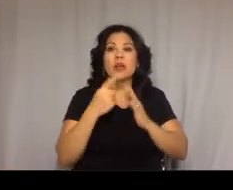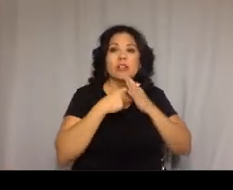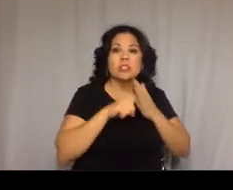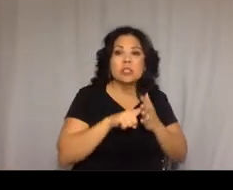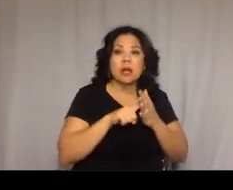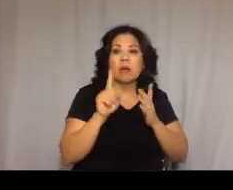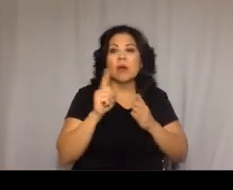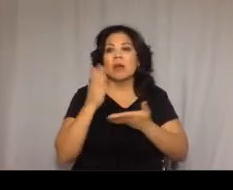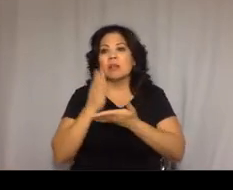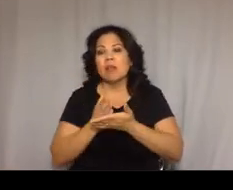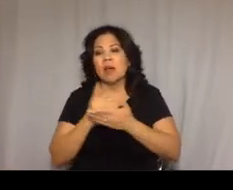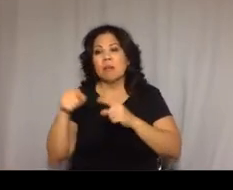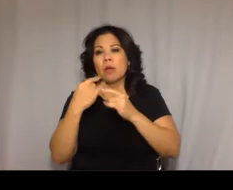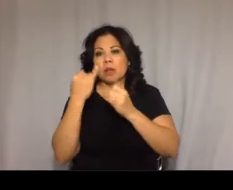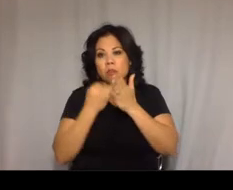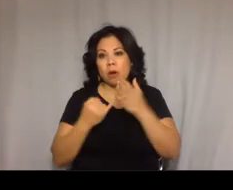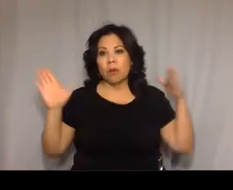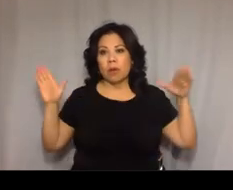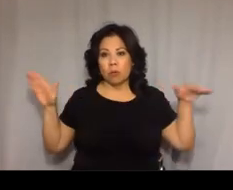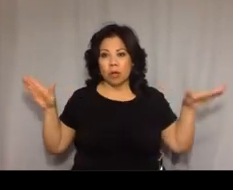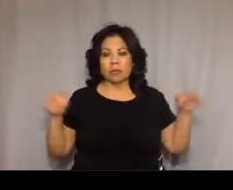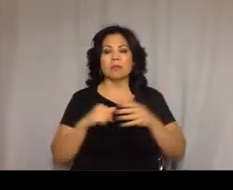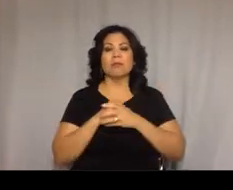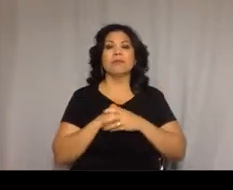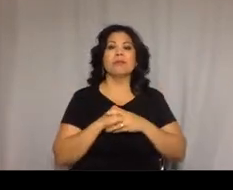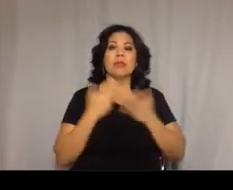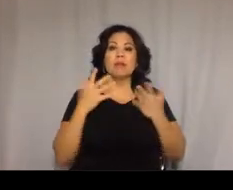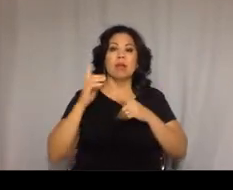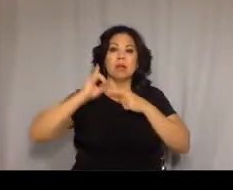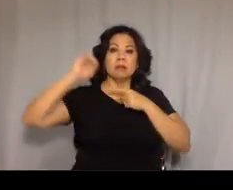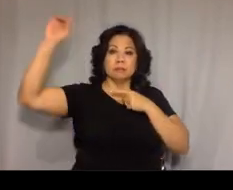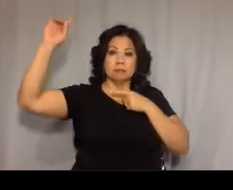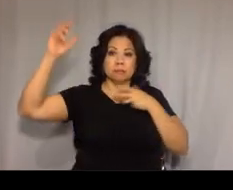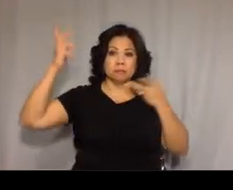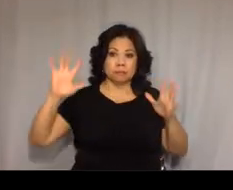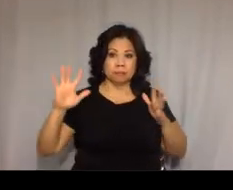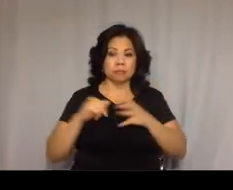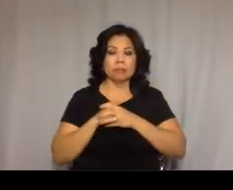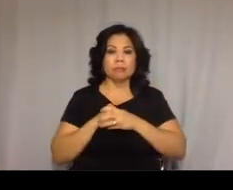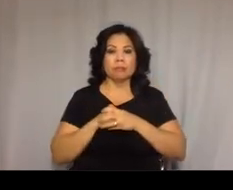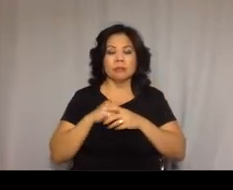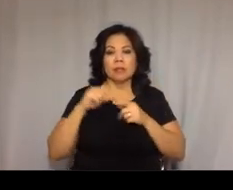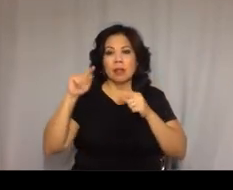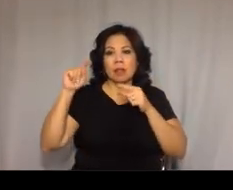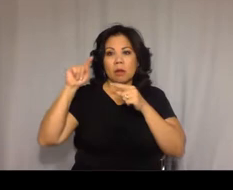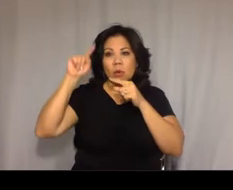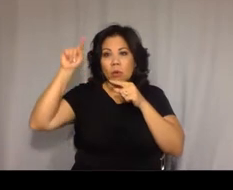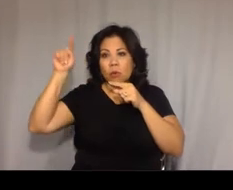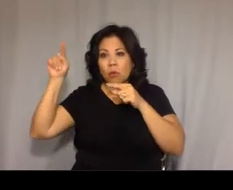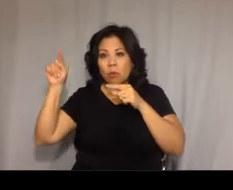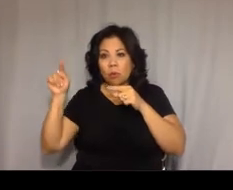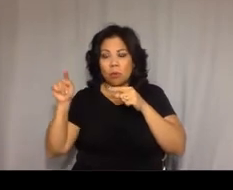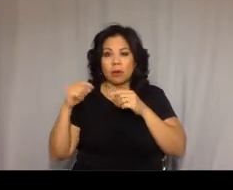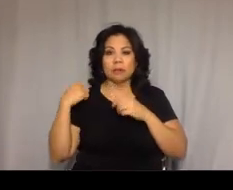wings. So after we've got our diagonal line, we're going to go ahead, make a little curve, maybe